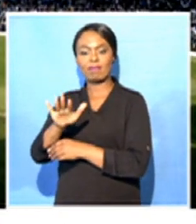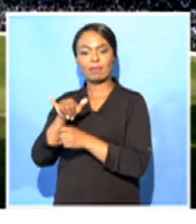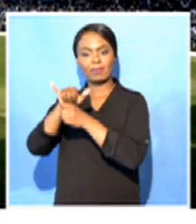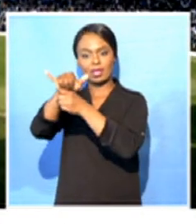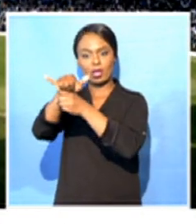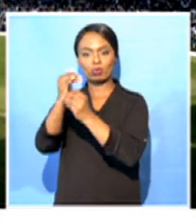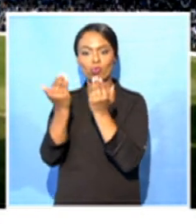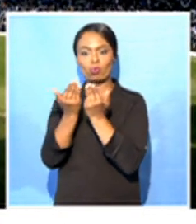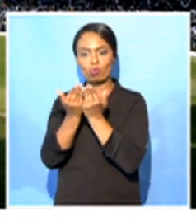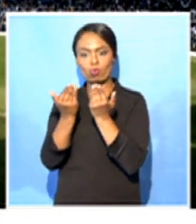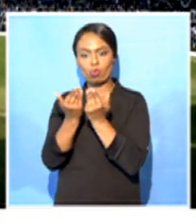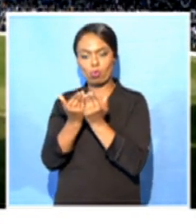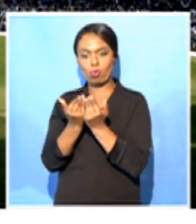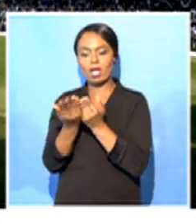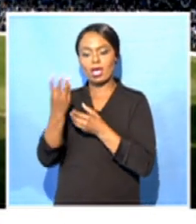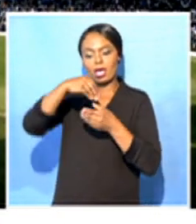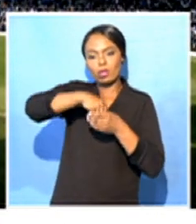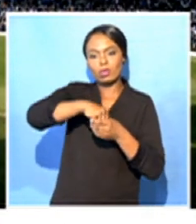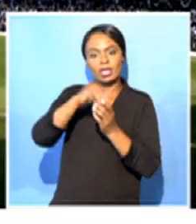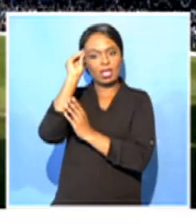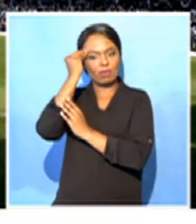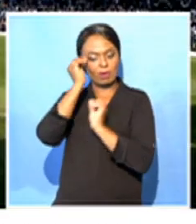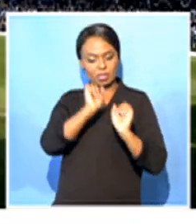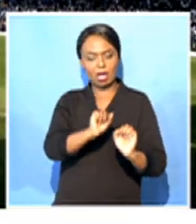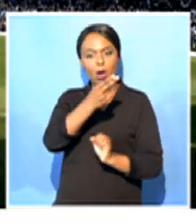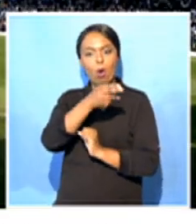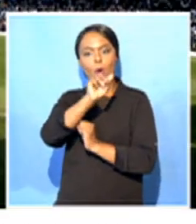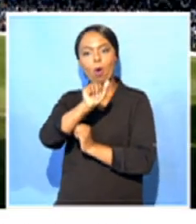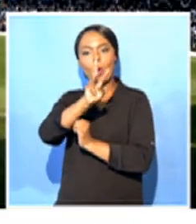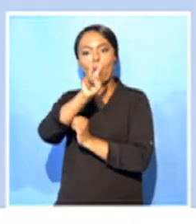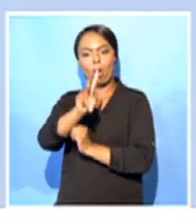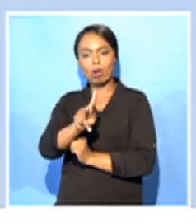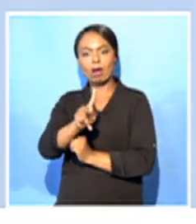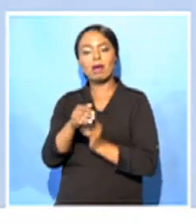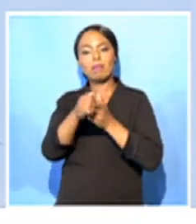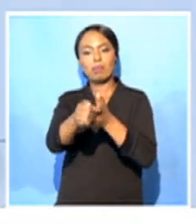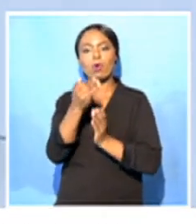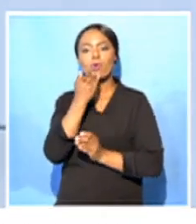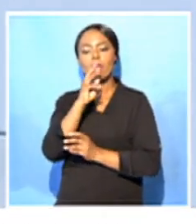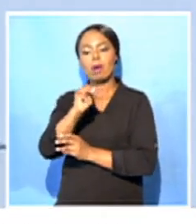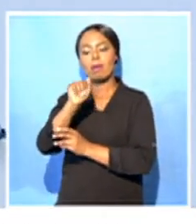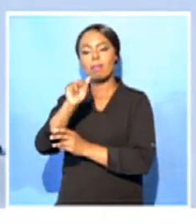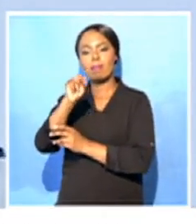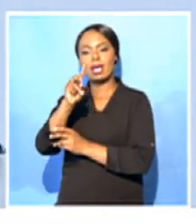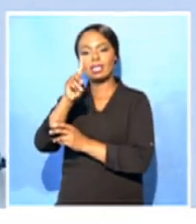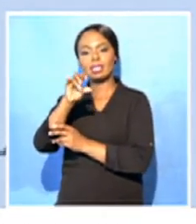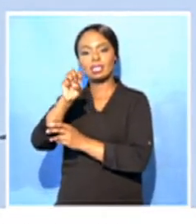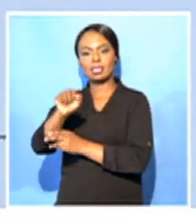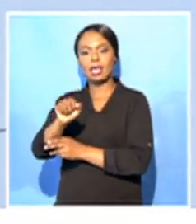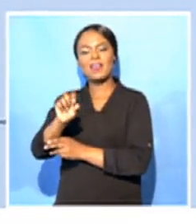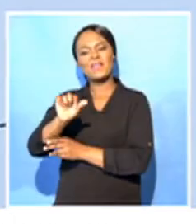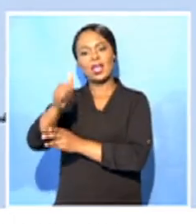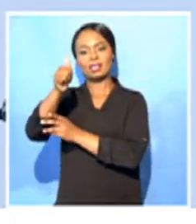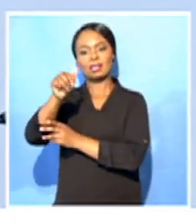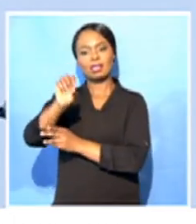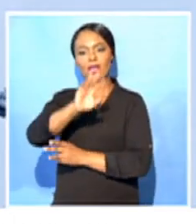School, and included in the Hawk formation is Major Mandisa Mfeka, the first African female